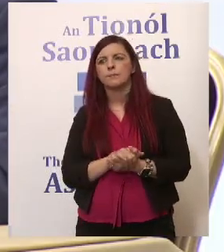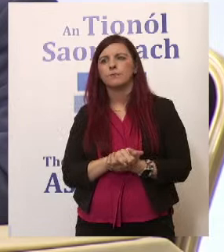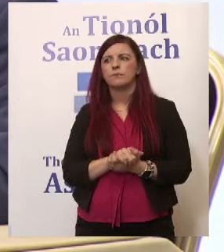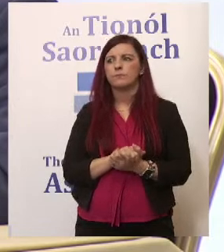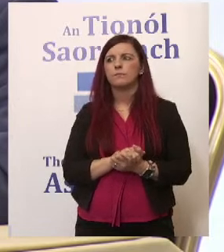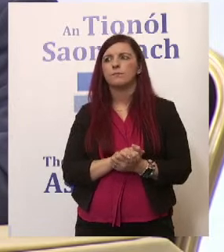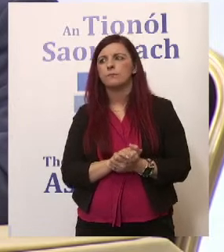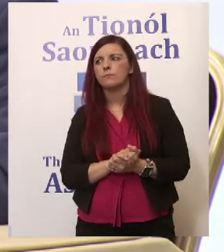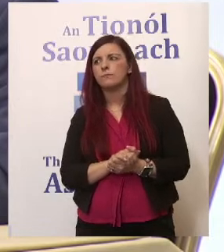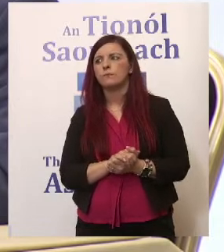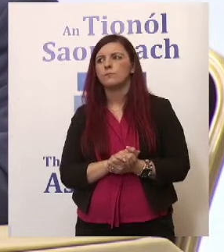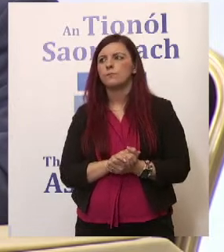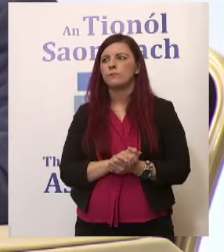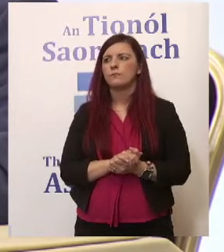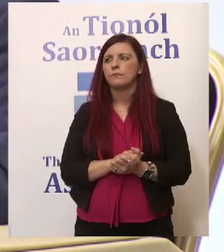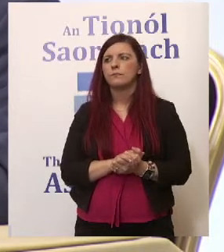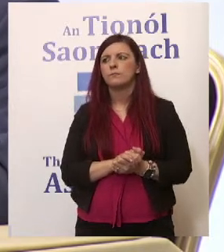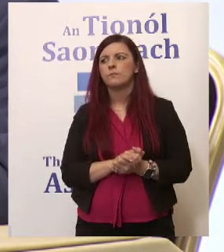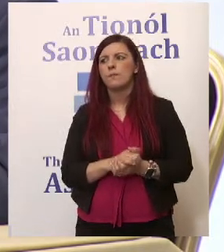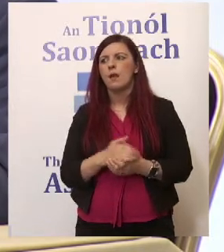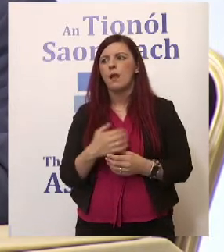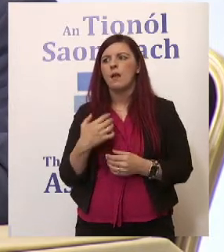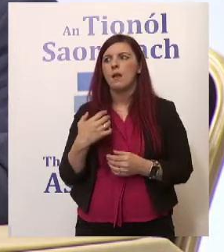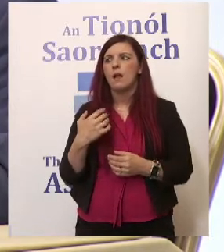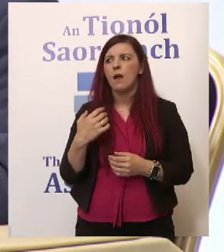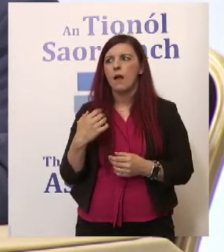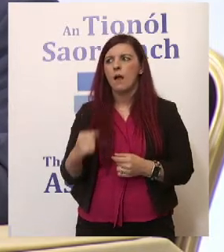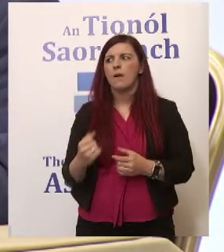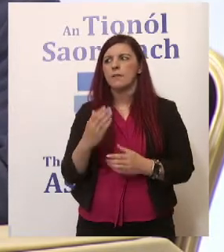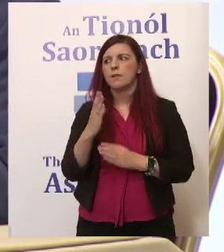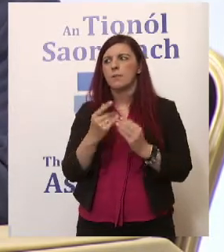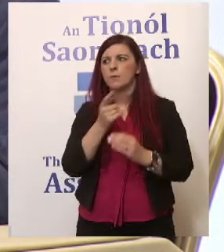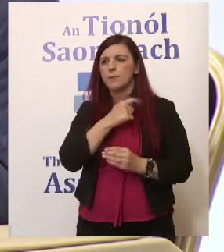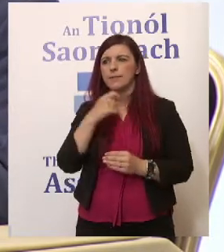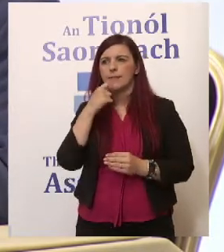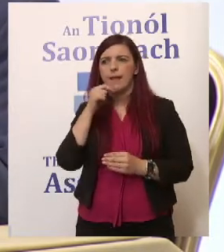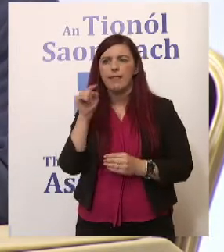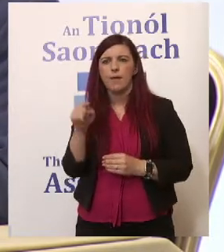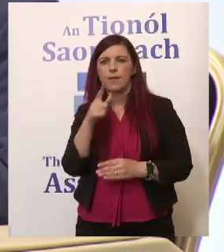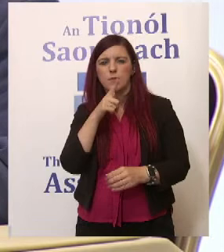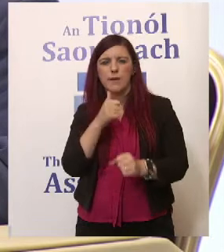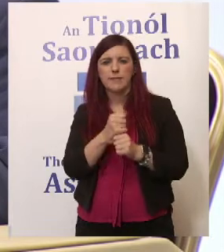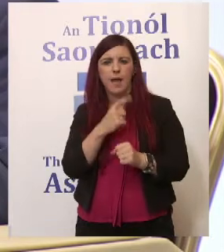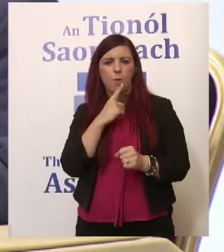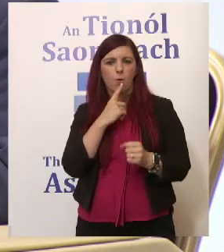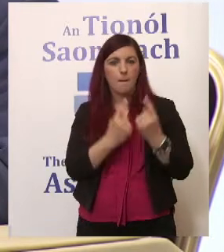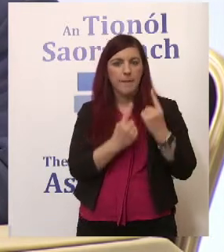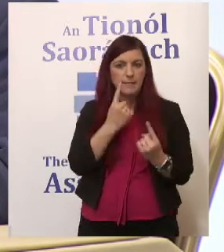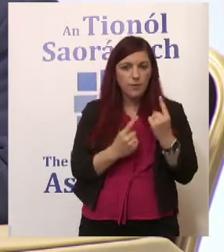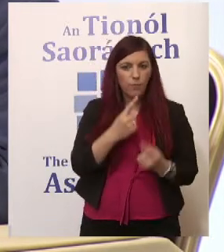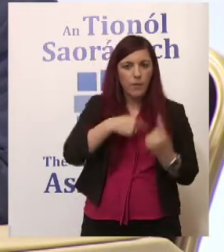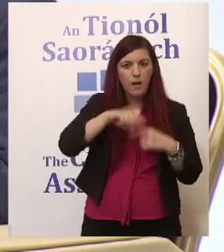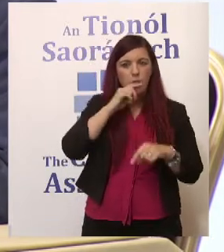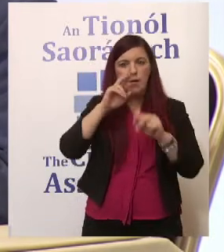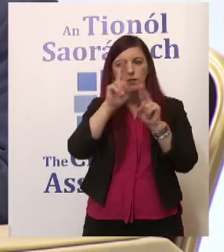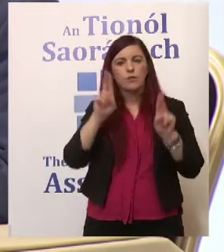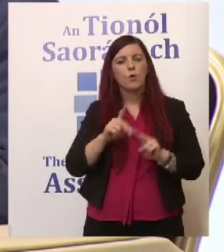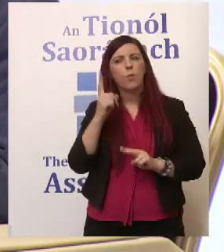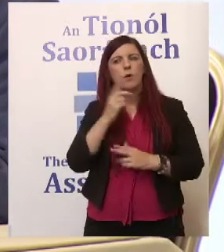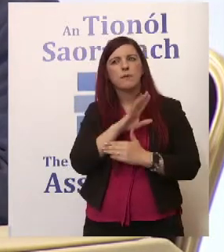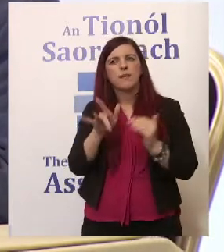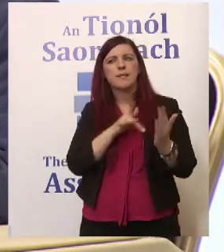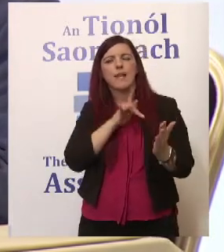there's an argument around that, which is around how competitive we are internationally. One of the central tenets